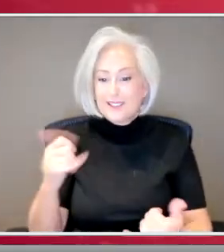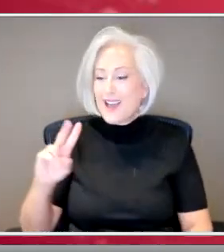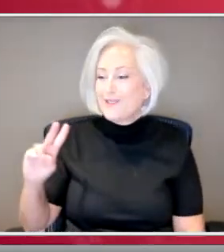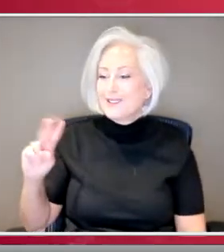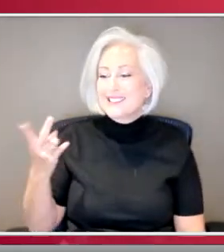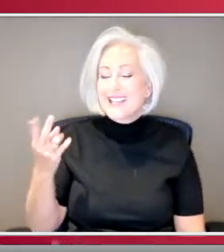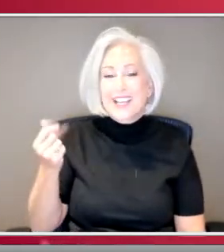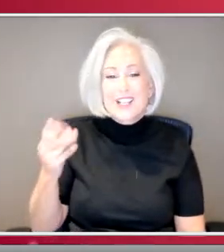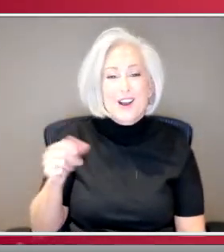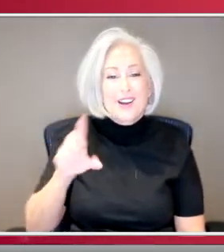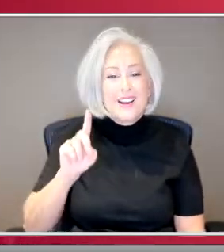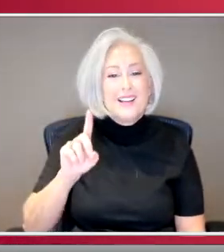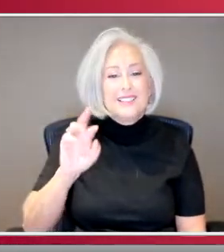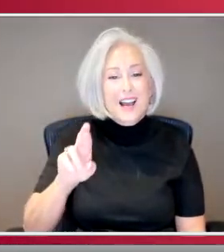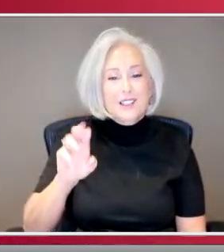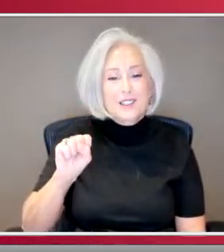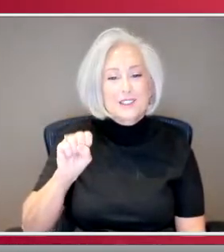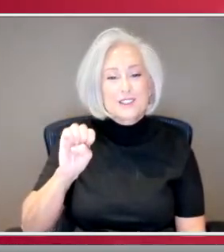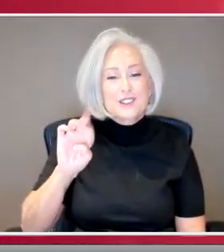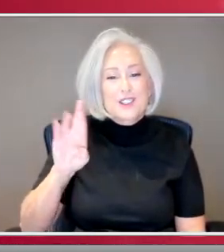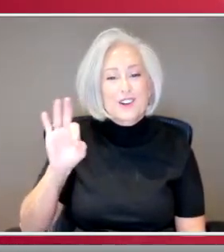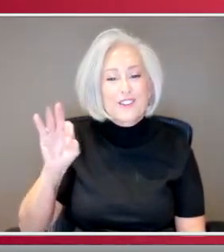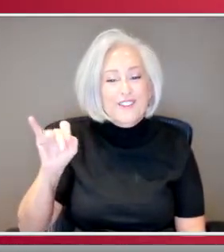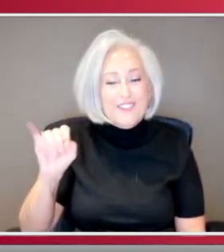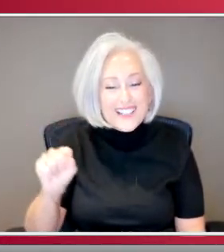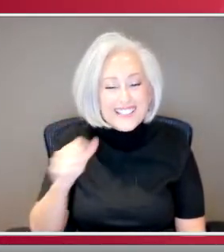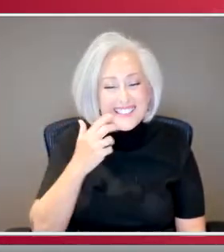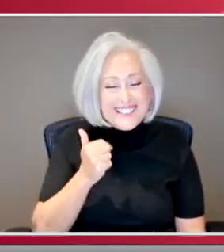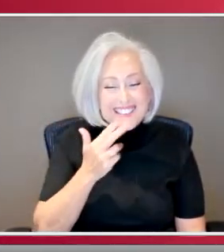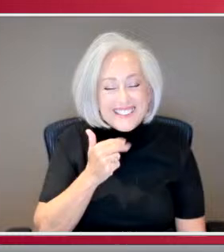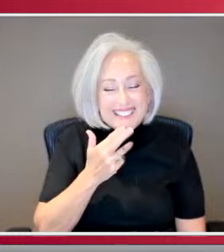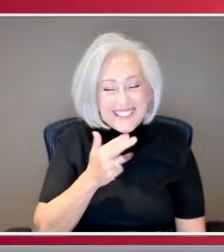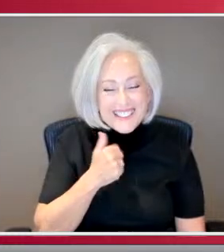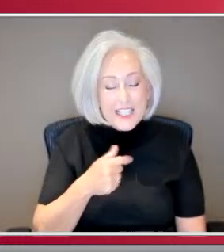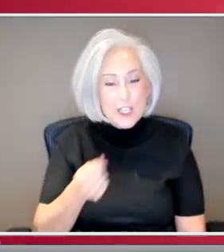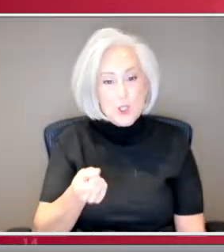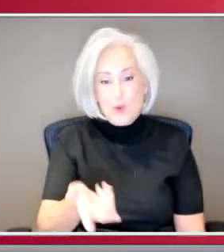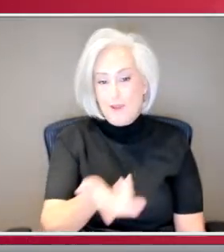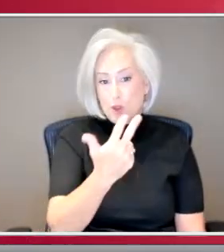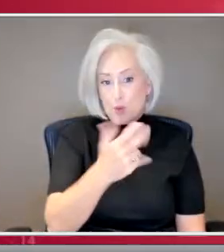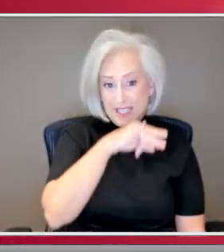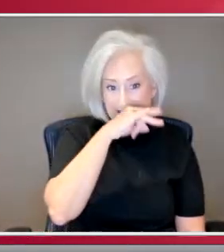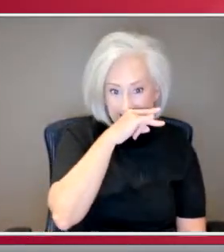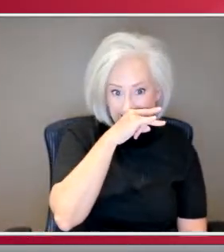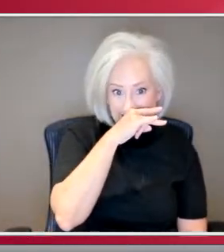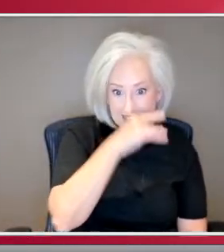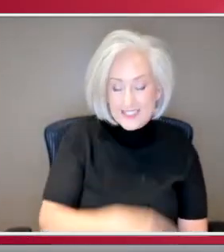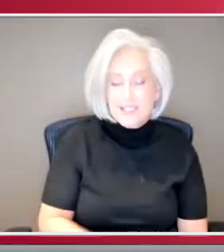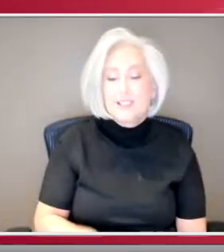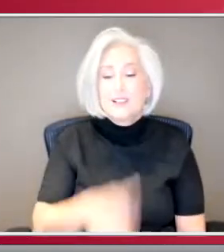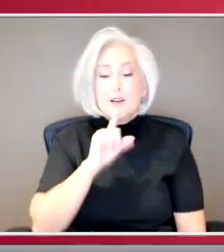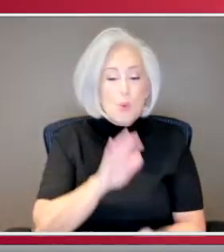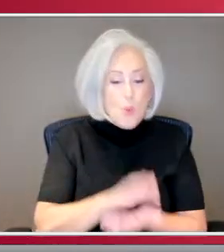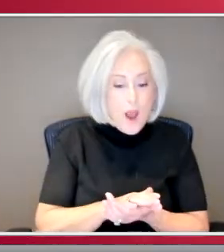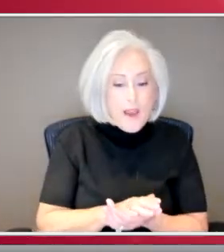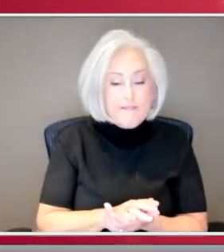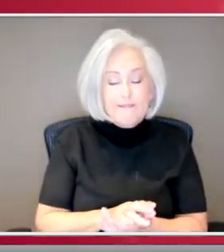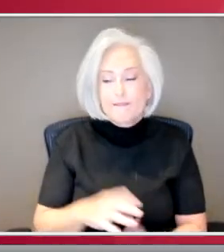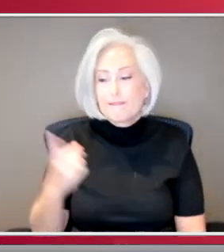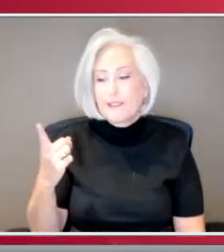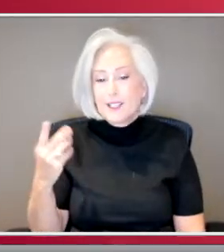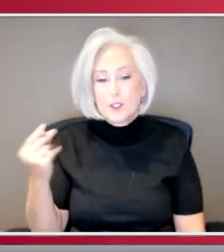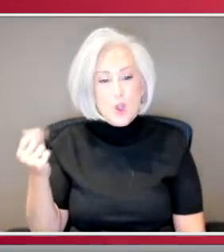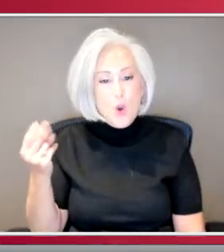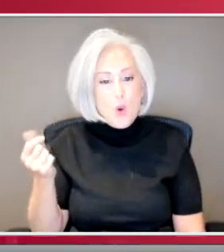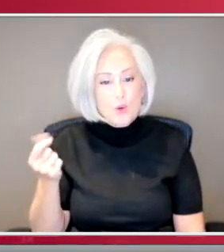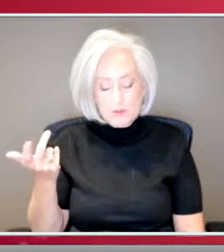my gosh! Okay, Dr. Surface, you have 3 kids at home, wife, 3 kids. You decided to add a puppy into the mix?